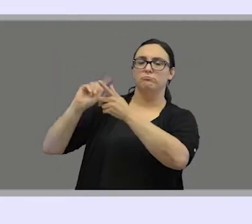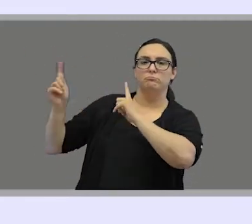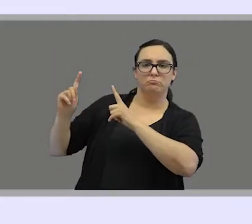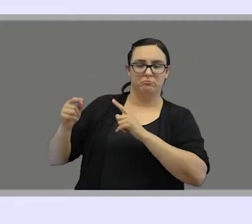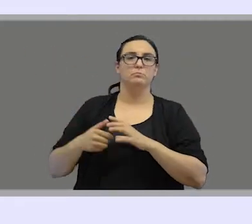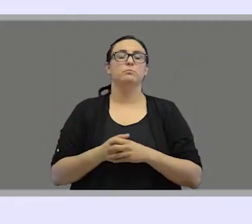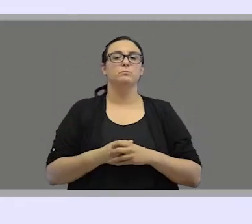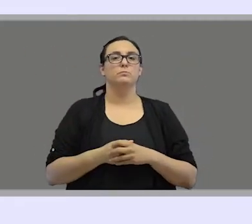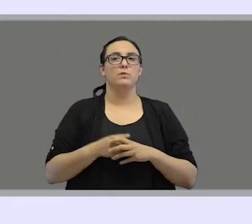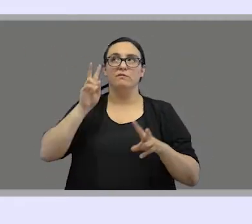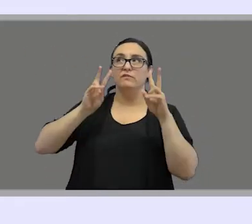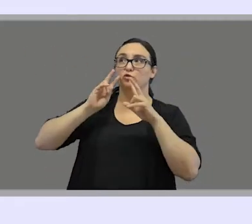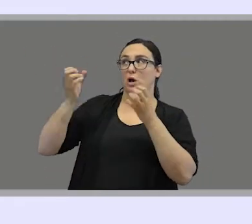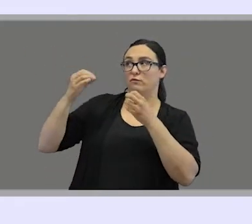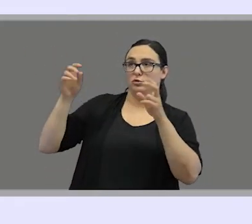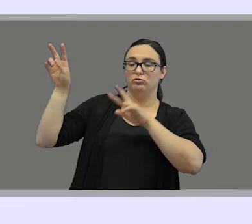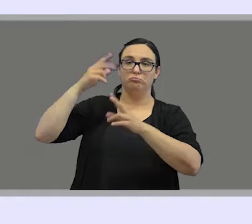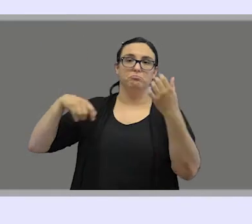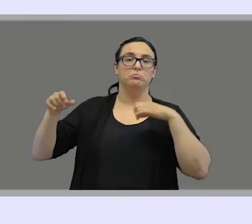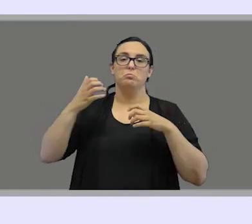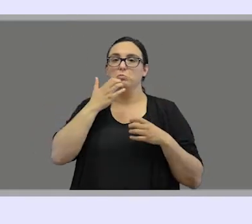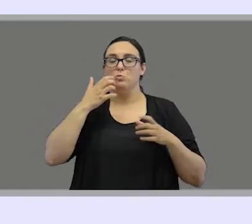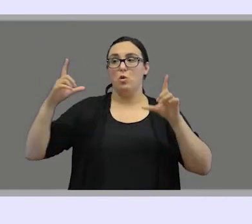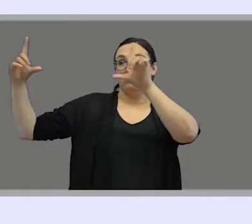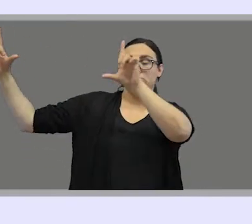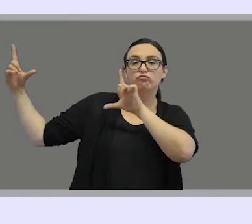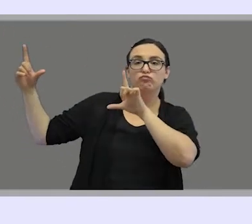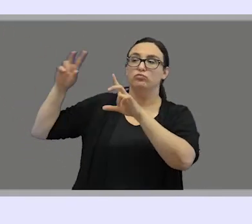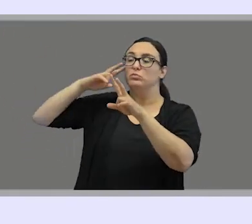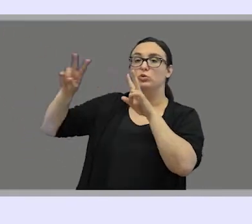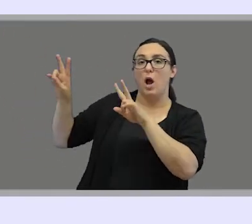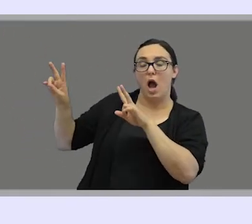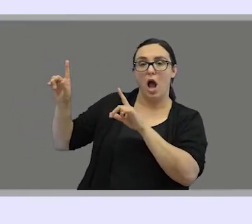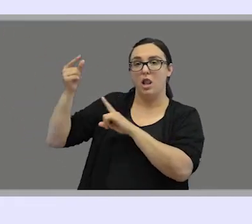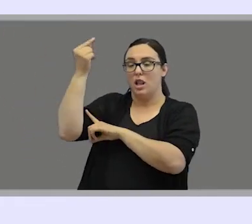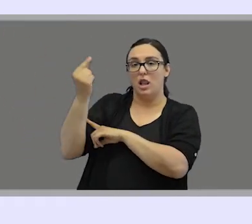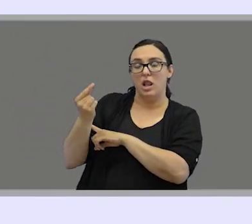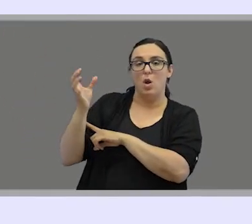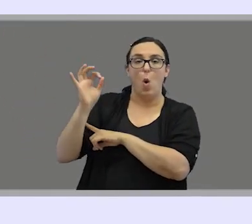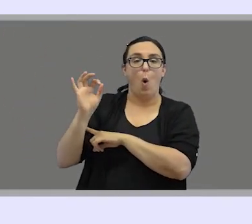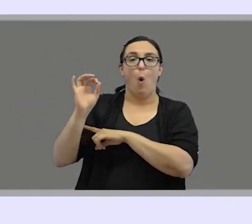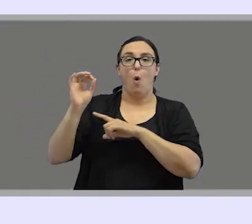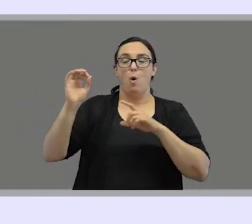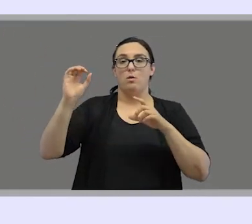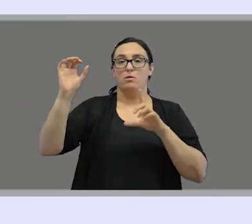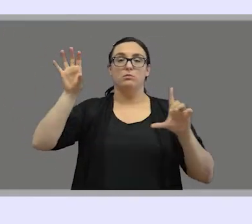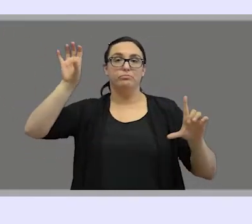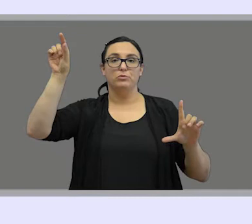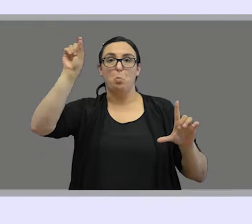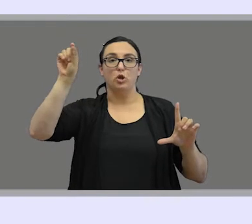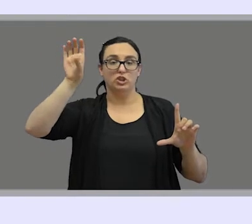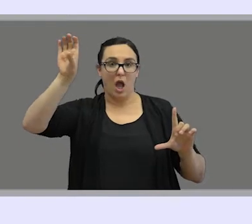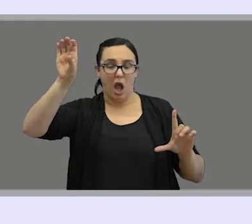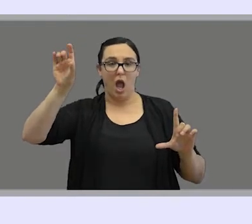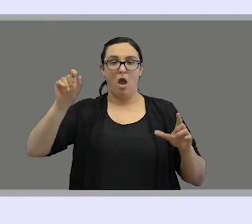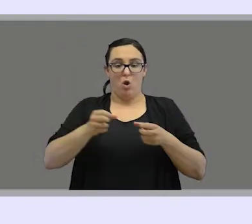visual information on screen. That can be the main visual information, but also the digital